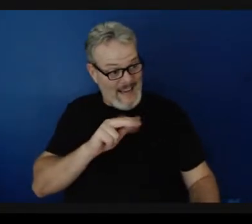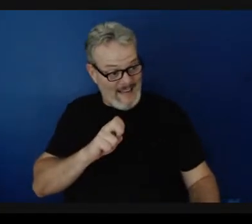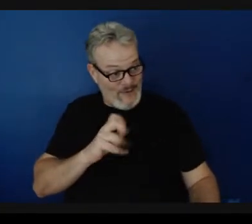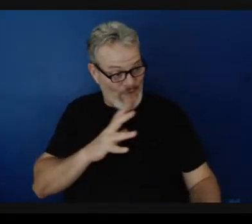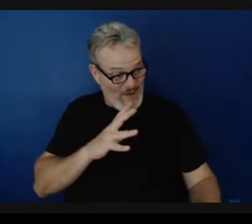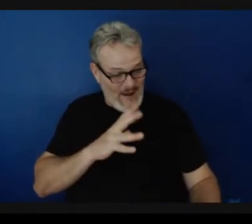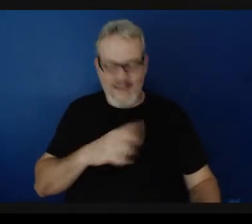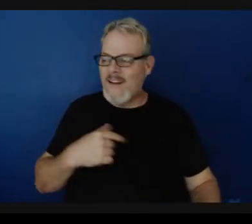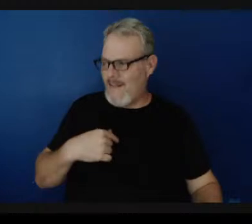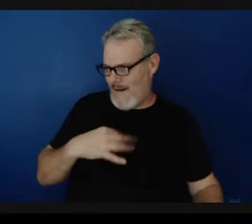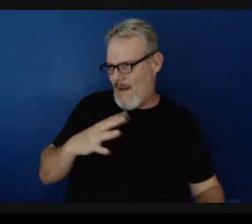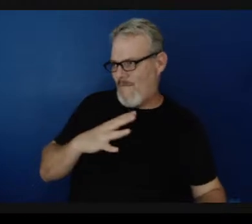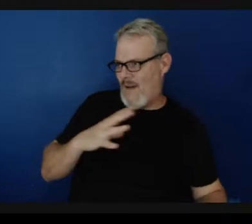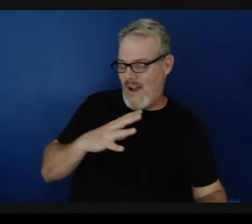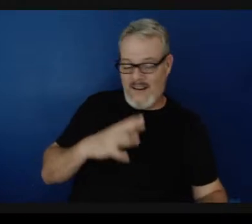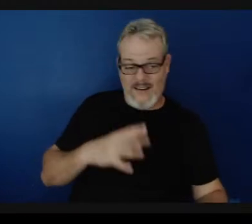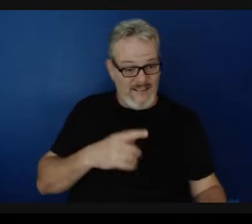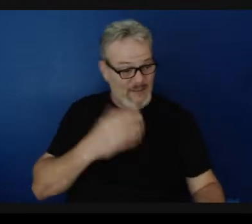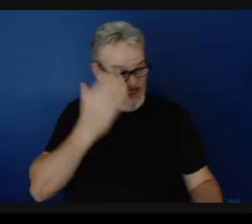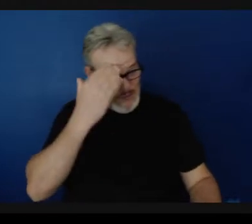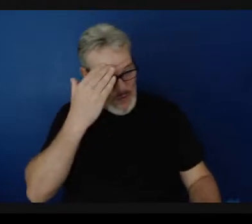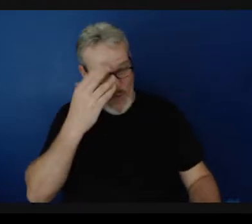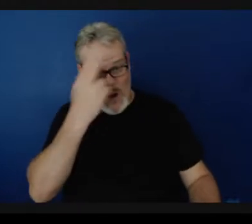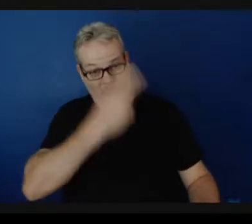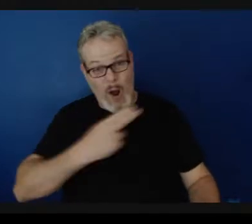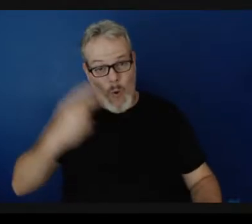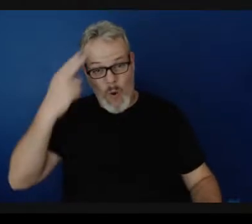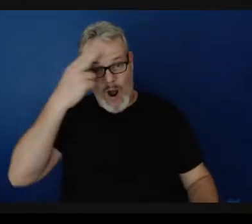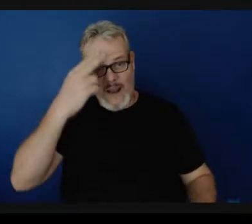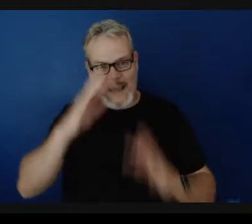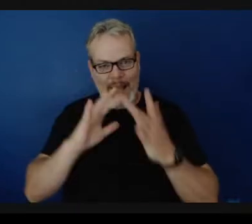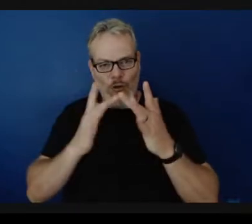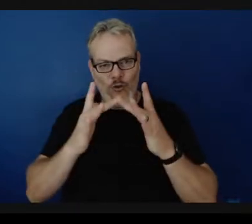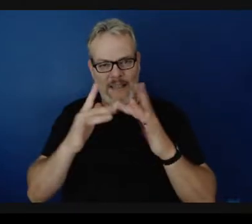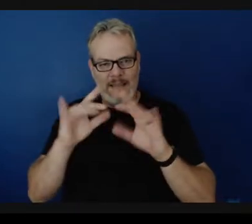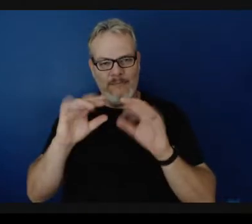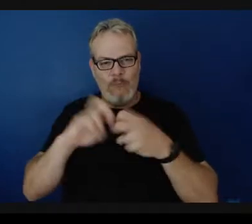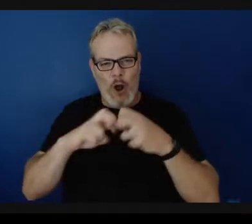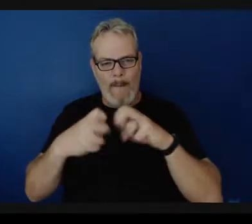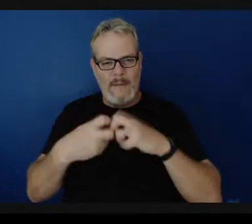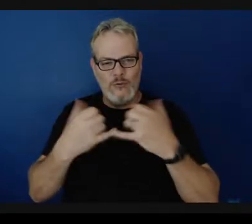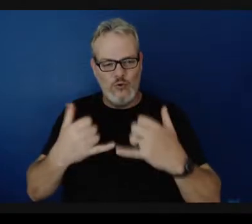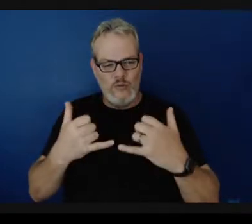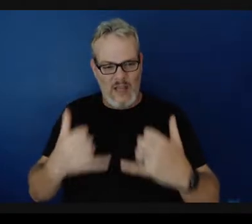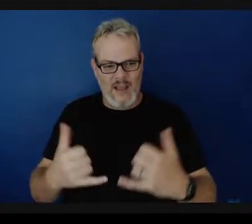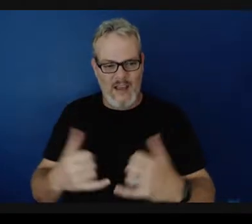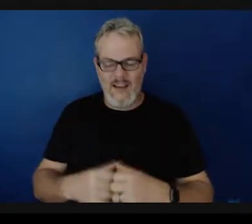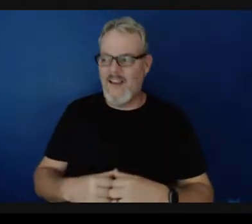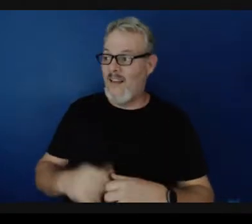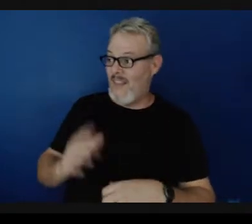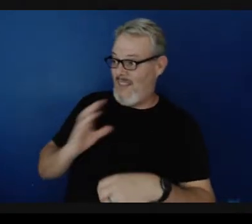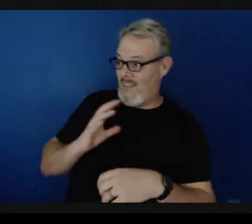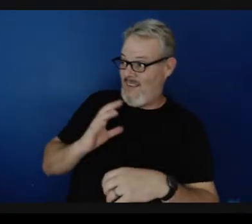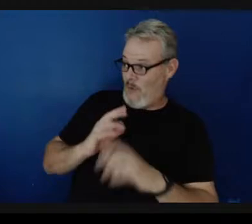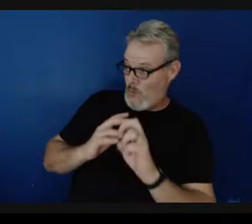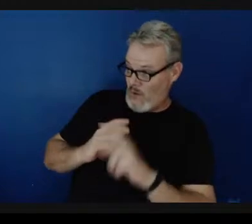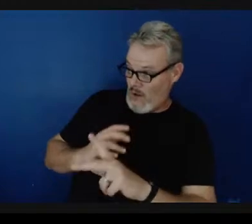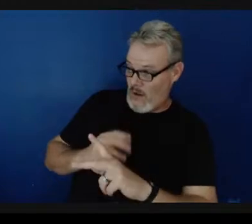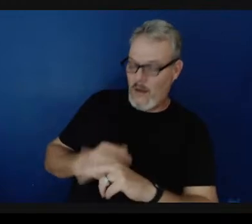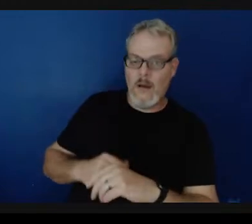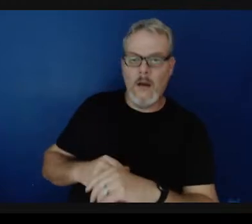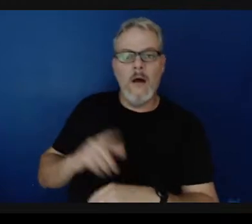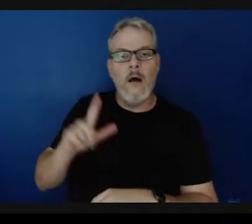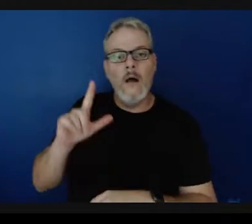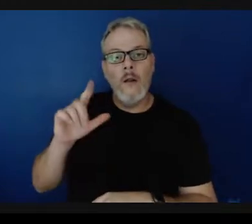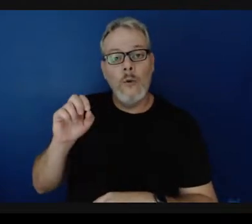These guys are falling apart. A Hawaii internet situation today. Yeah. Great. That means I'm next. Lou, all